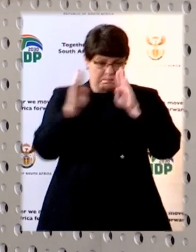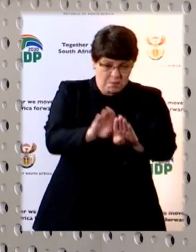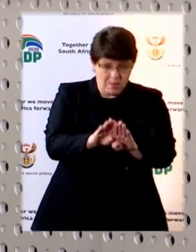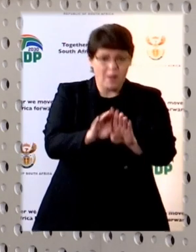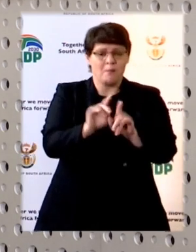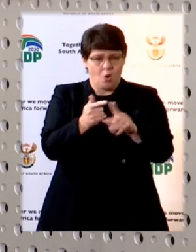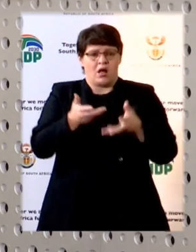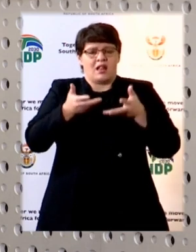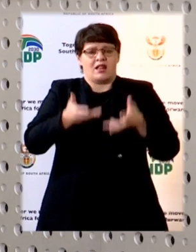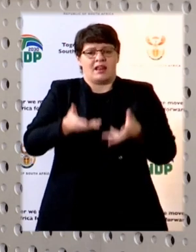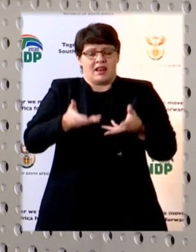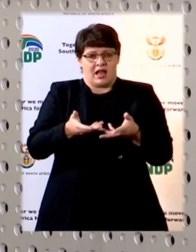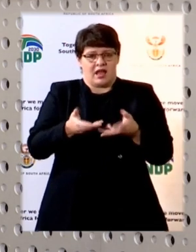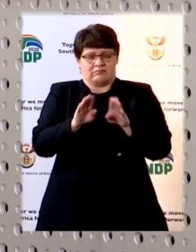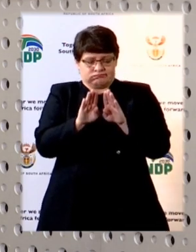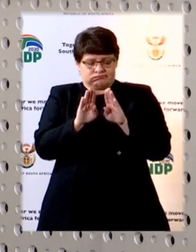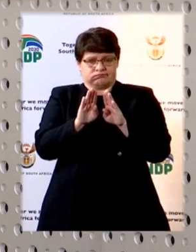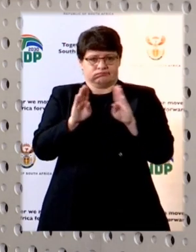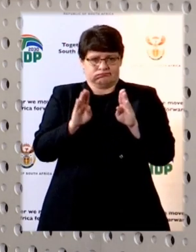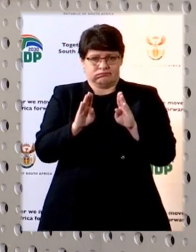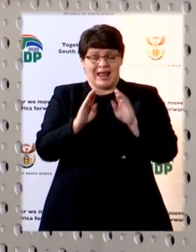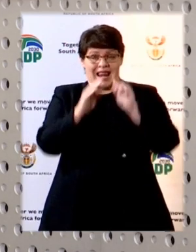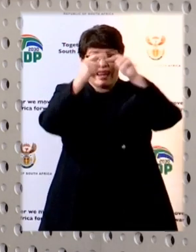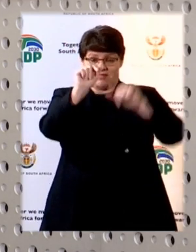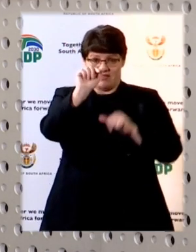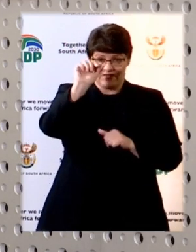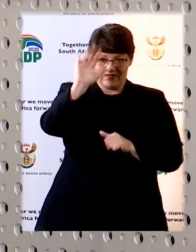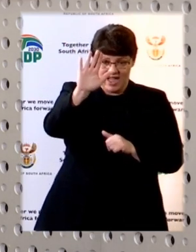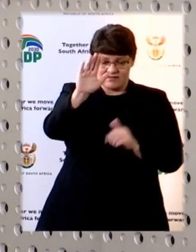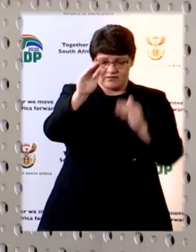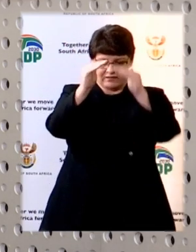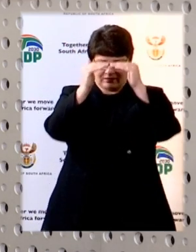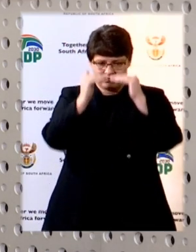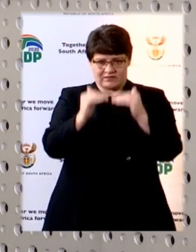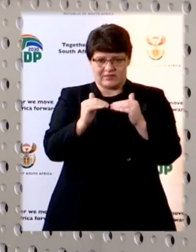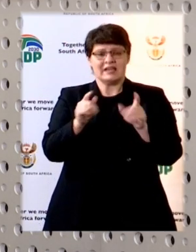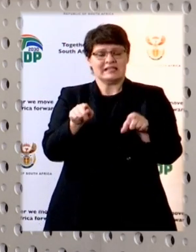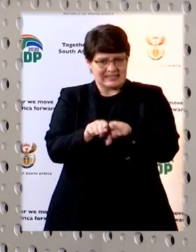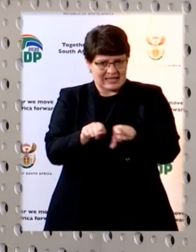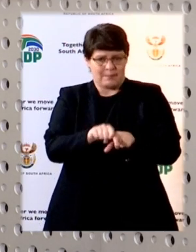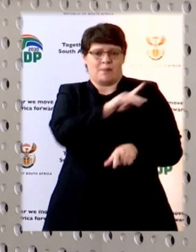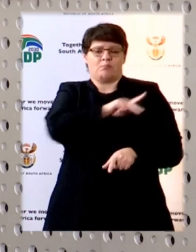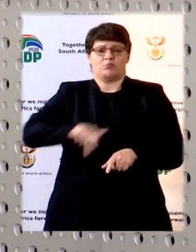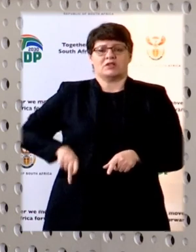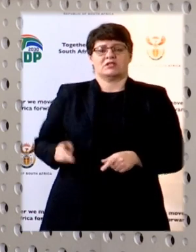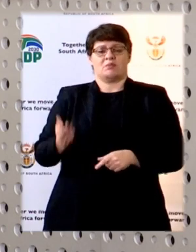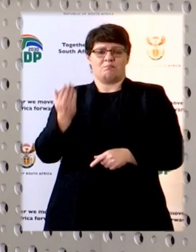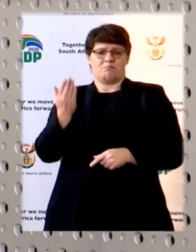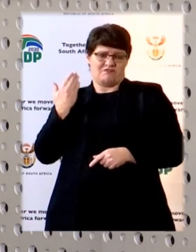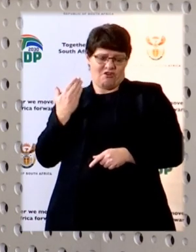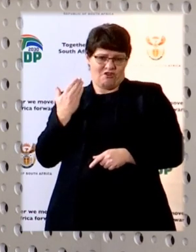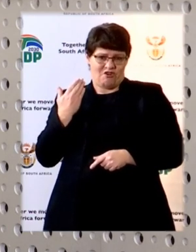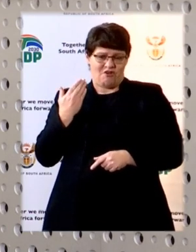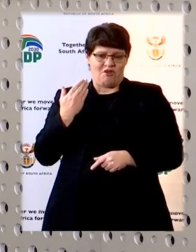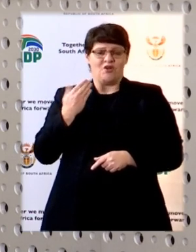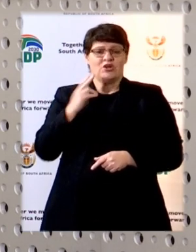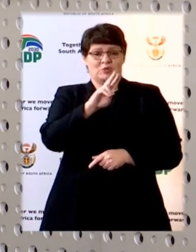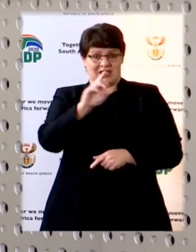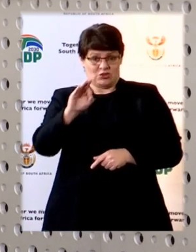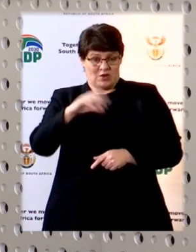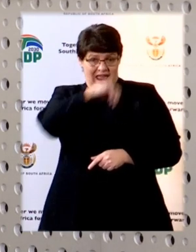restrictions associated with current level 5 classification, as explained by the President on 23rd April,